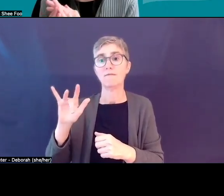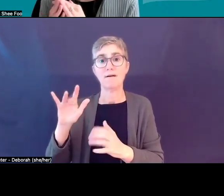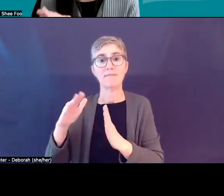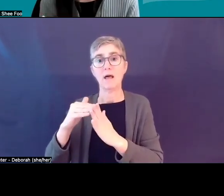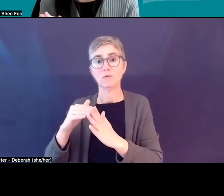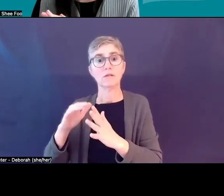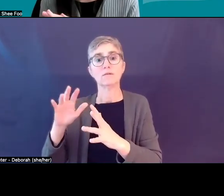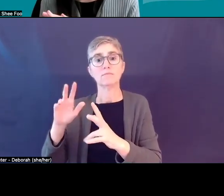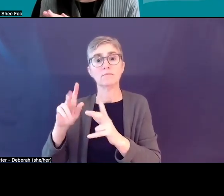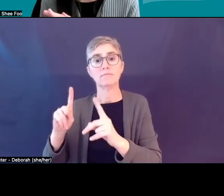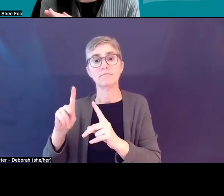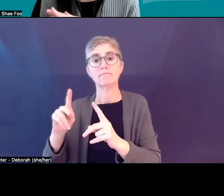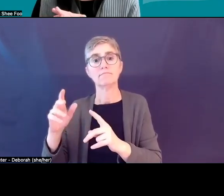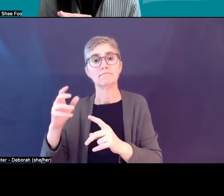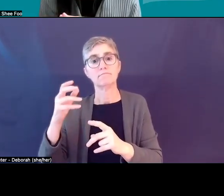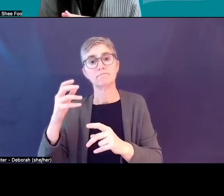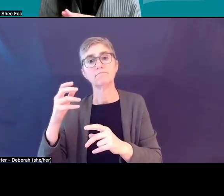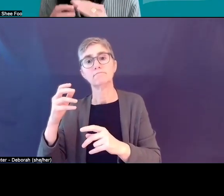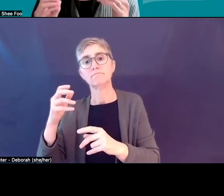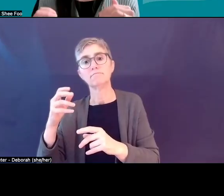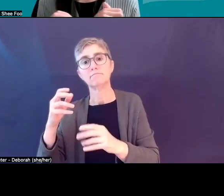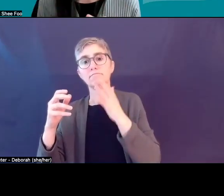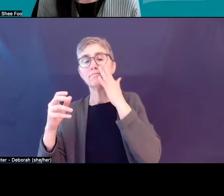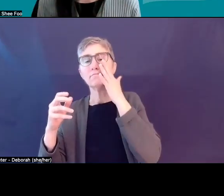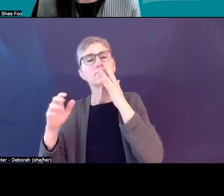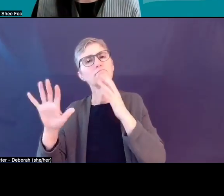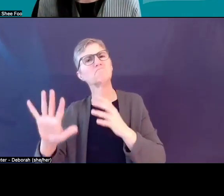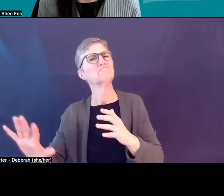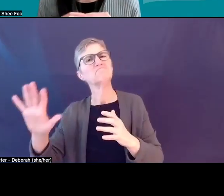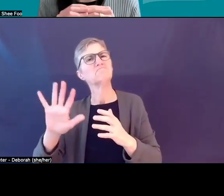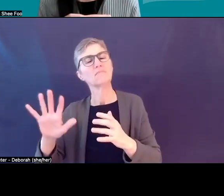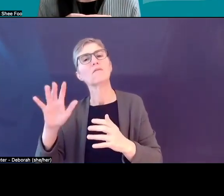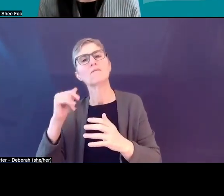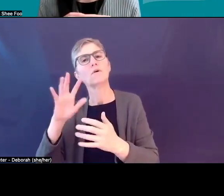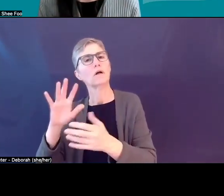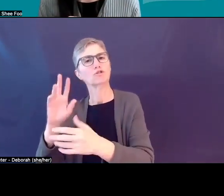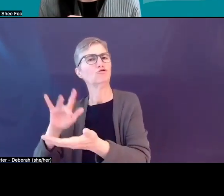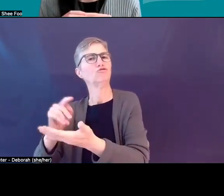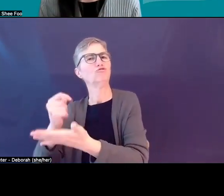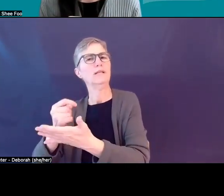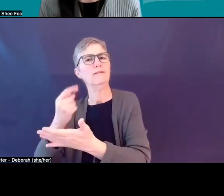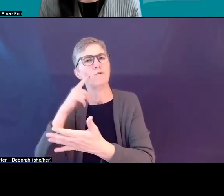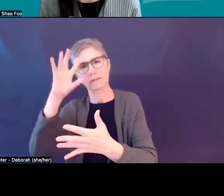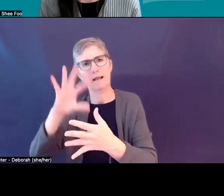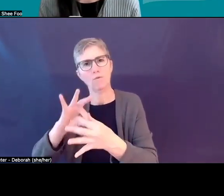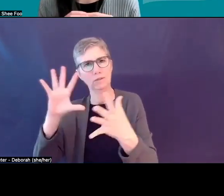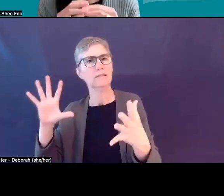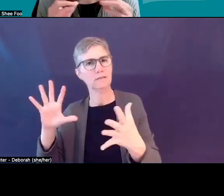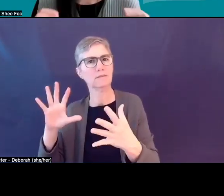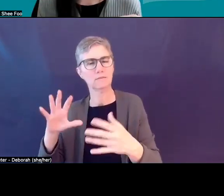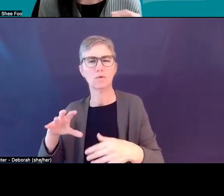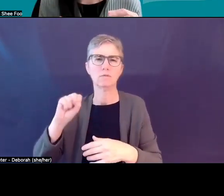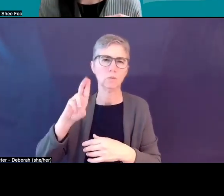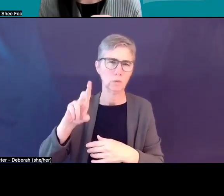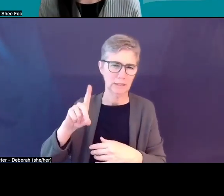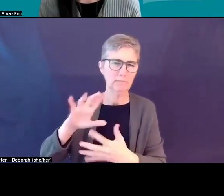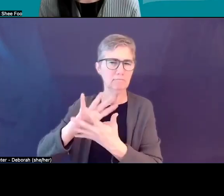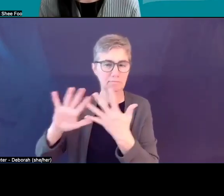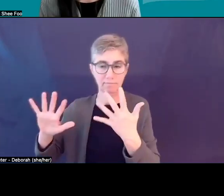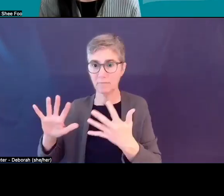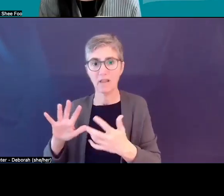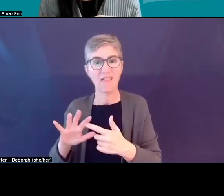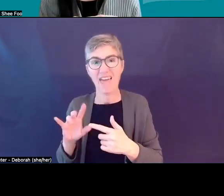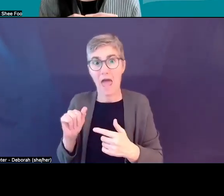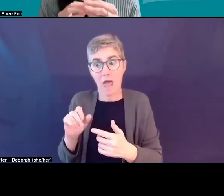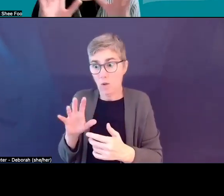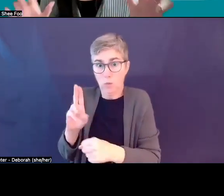spectrum disorder diagnosis. And our statewide average for long-acting antipsychotic use was just